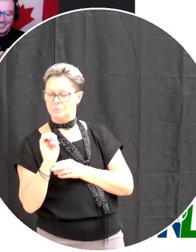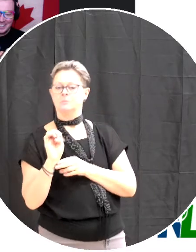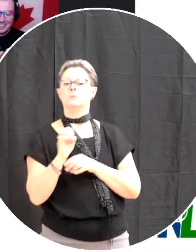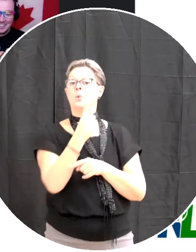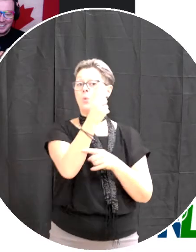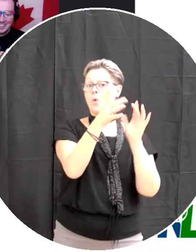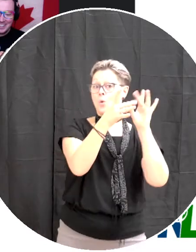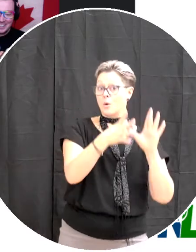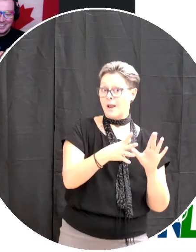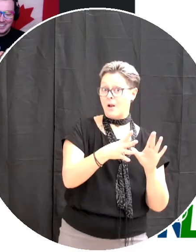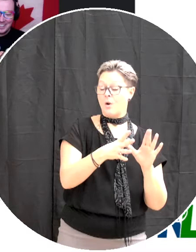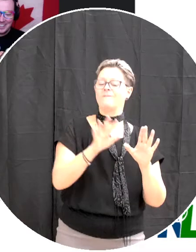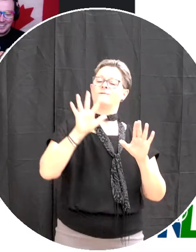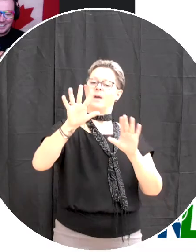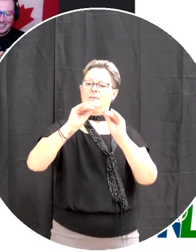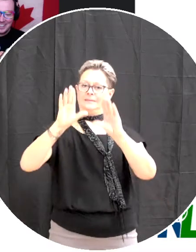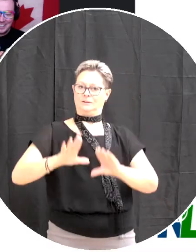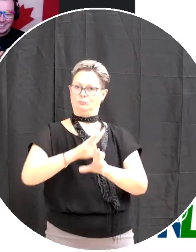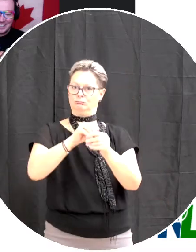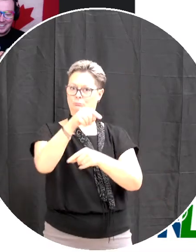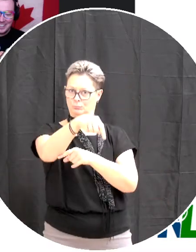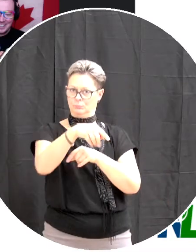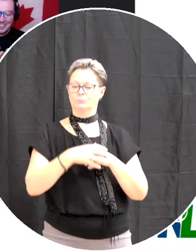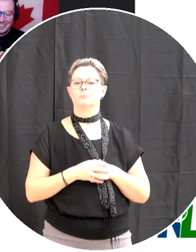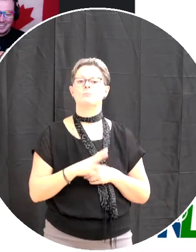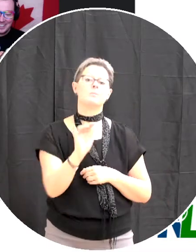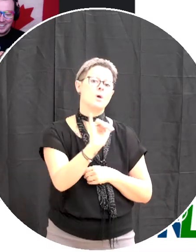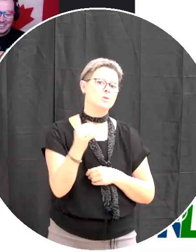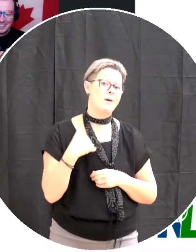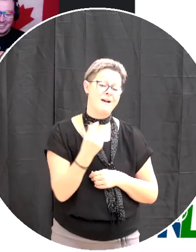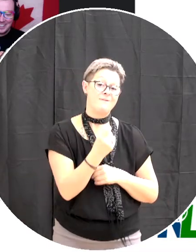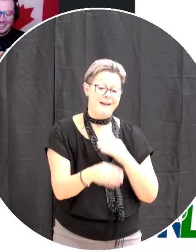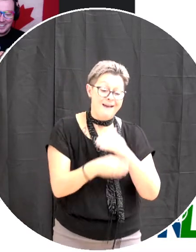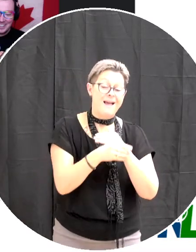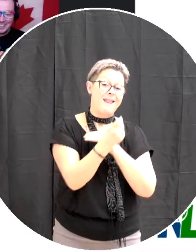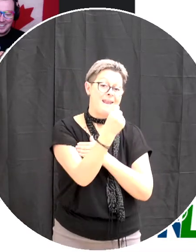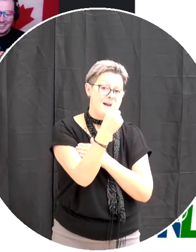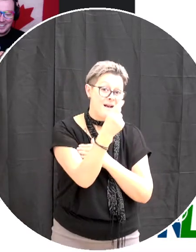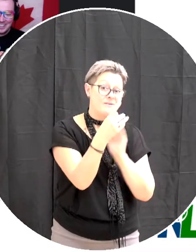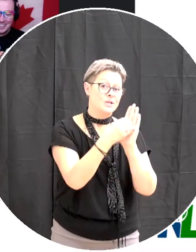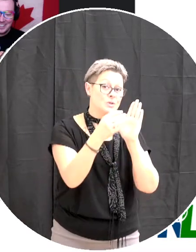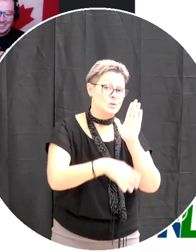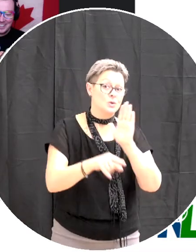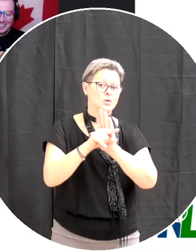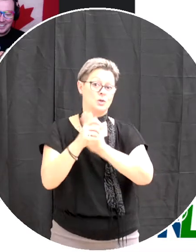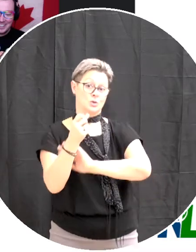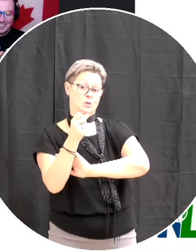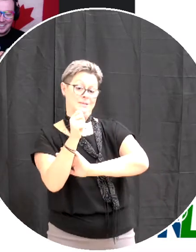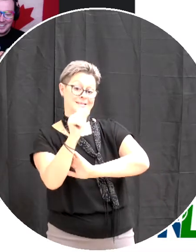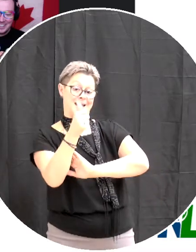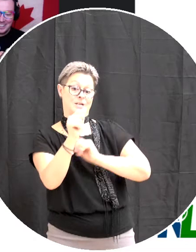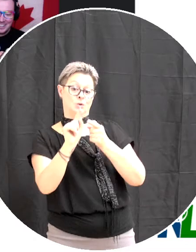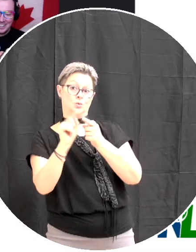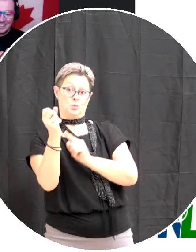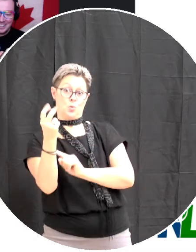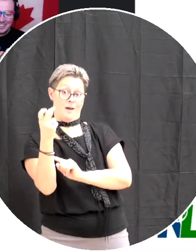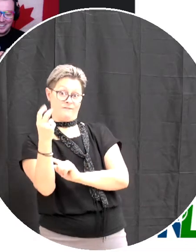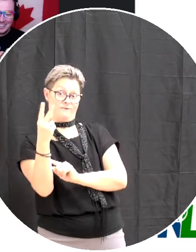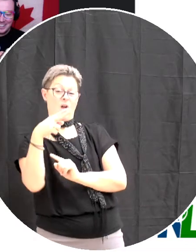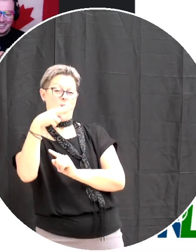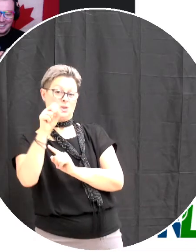5 teachers. We also have an additional 11 students in the grade 10 to 12 area or high school